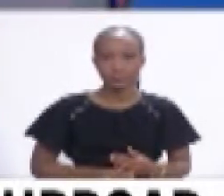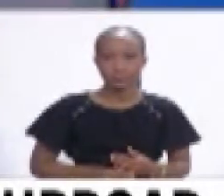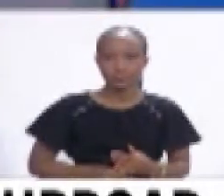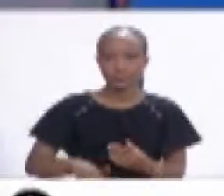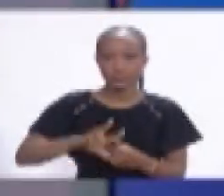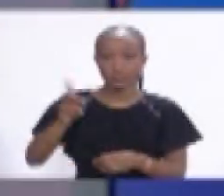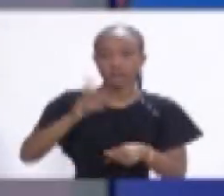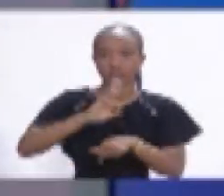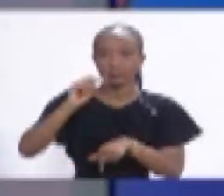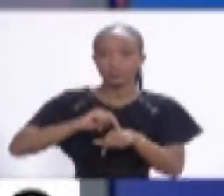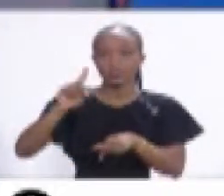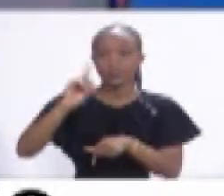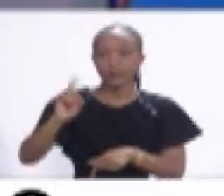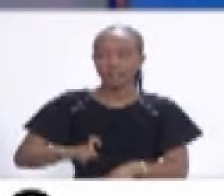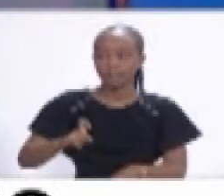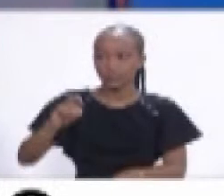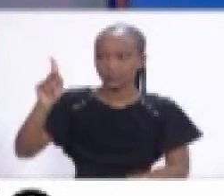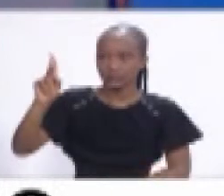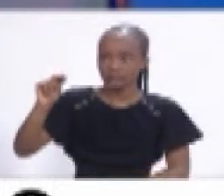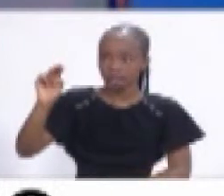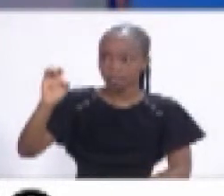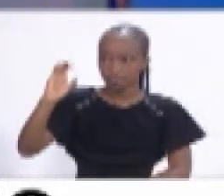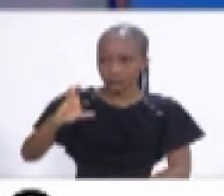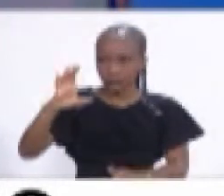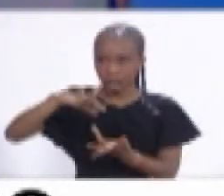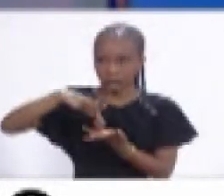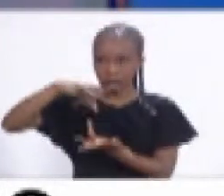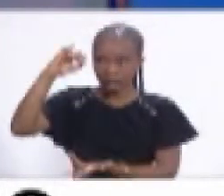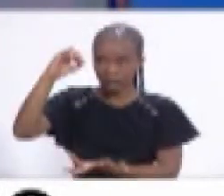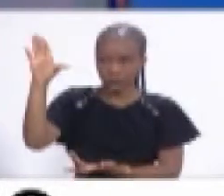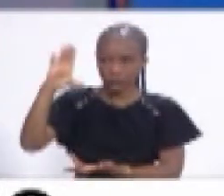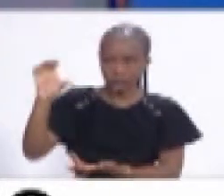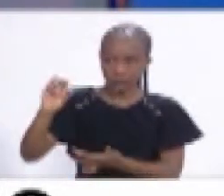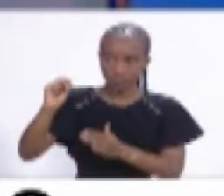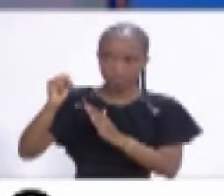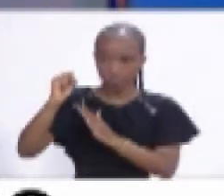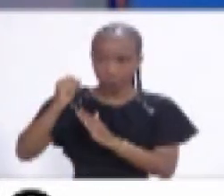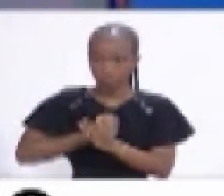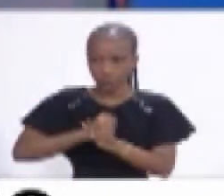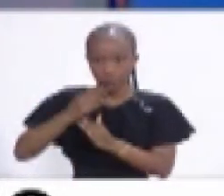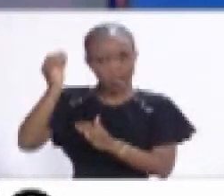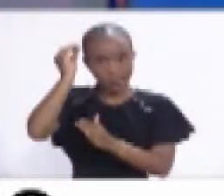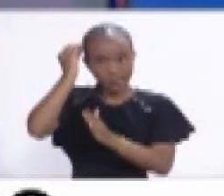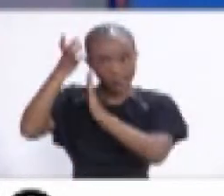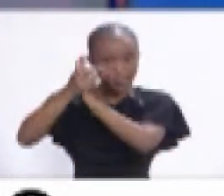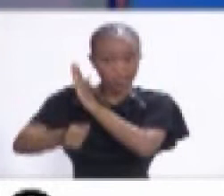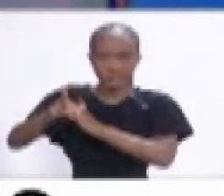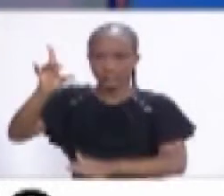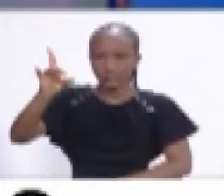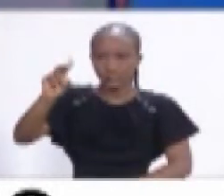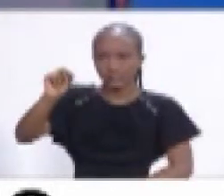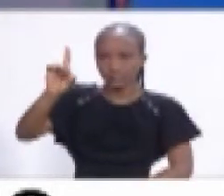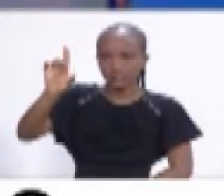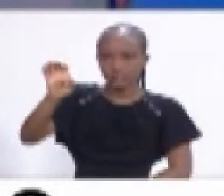Kenya National Examination Council, that is NEC, has appointed educationist Dr. David Njagere as the new Chief